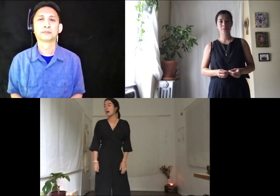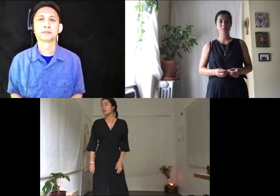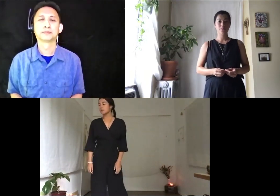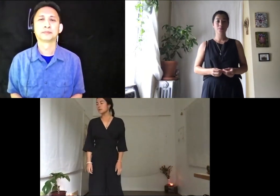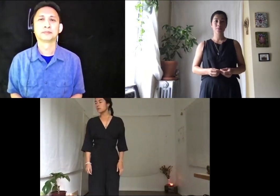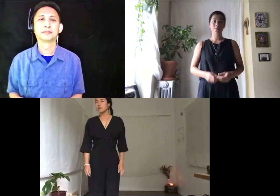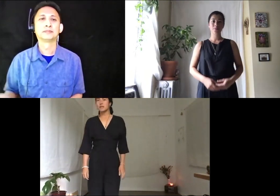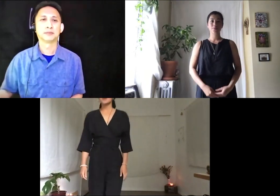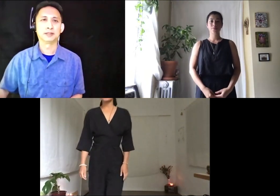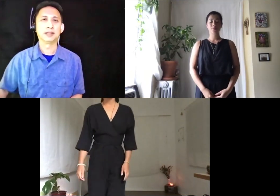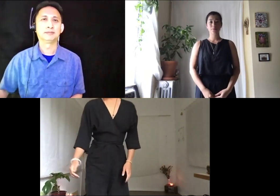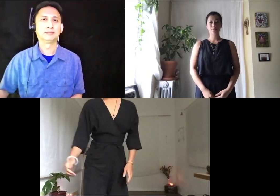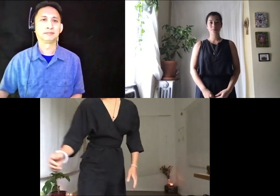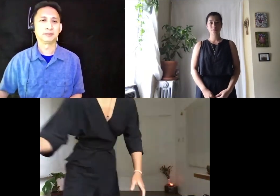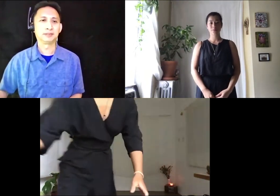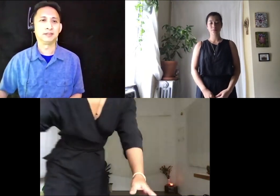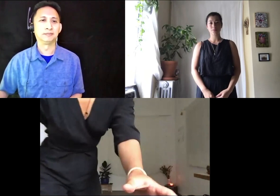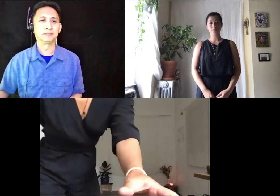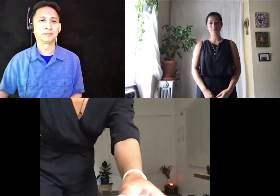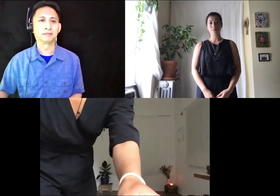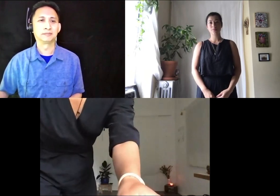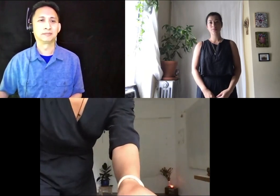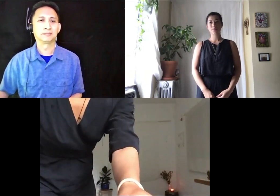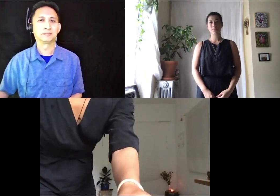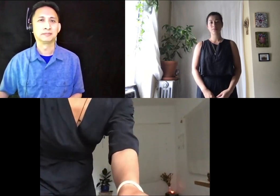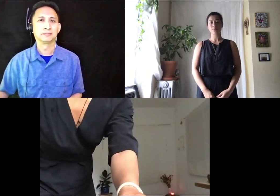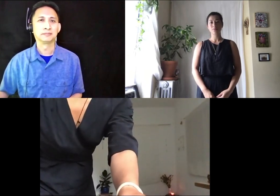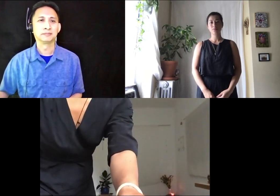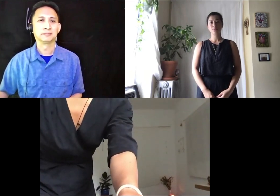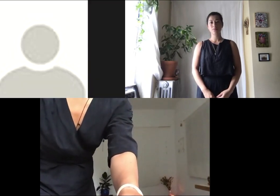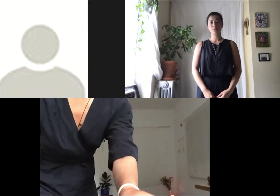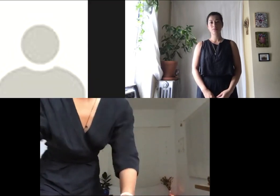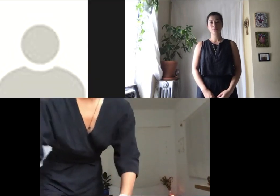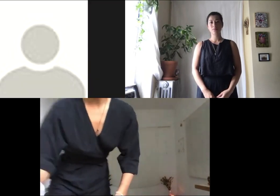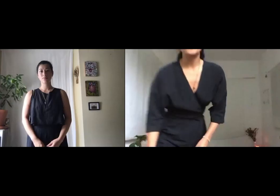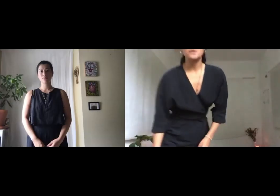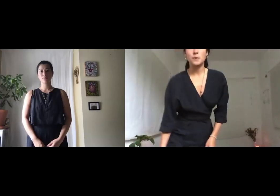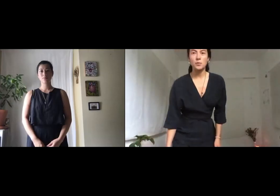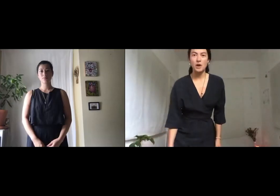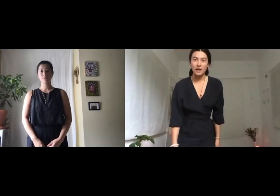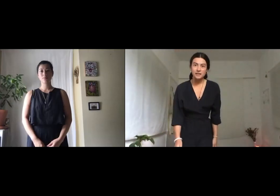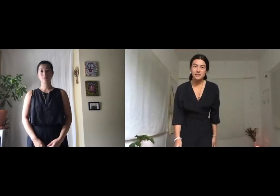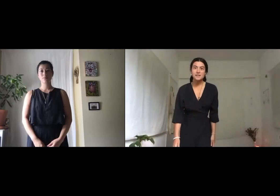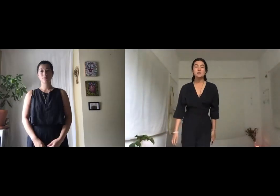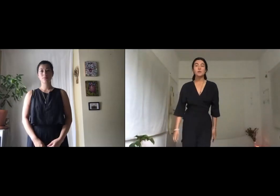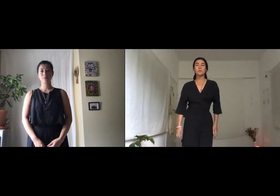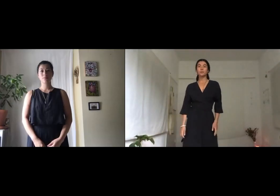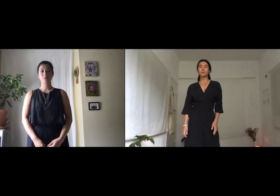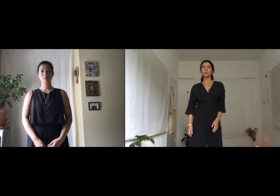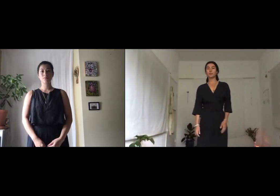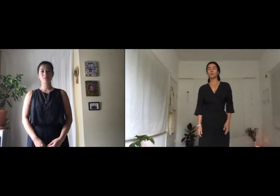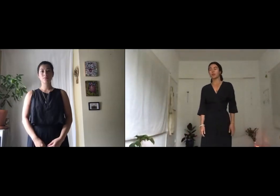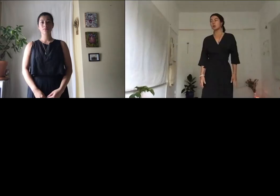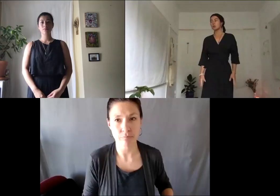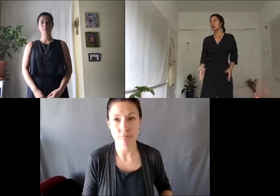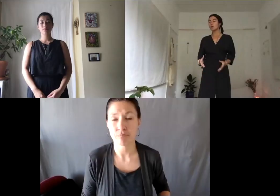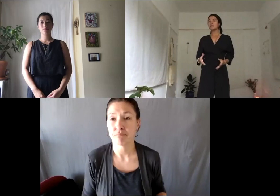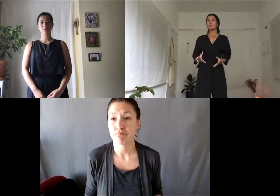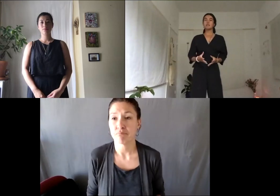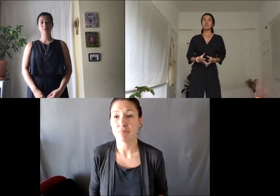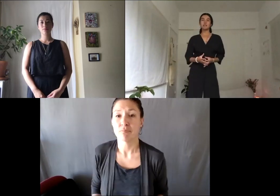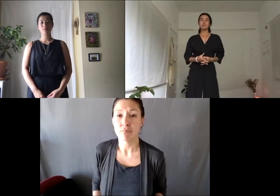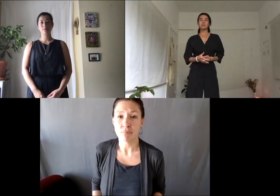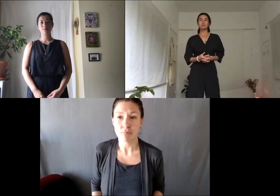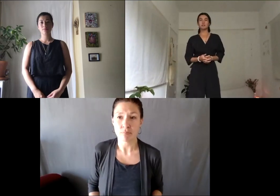So after we prepare our space, we prepare our minds and our bodies for the practice, we